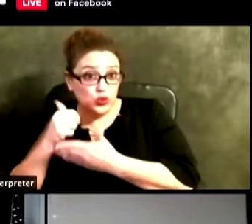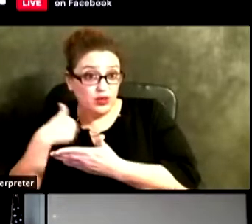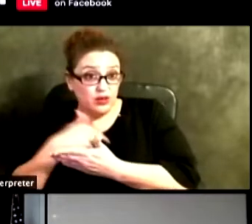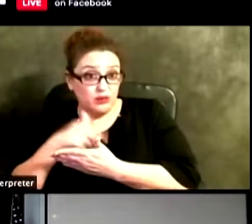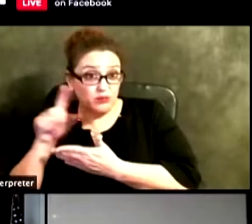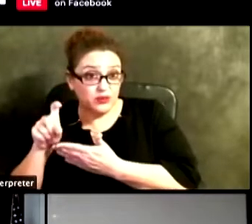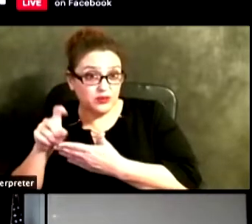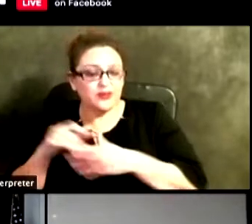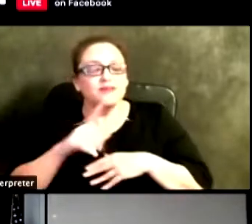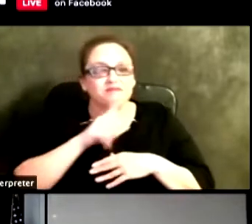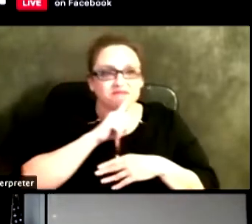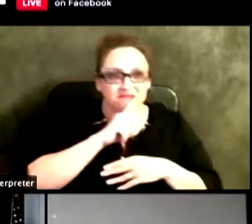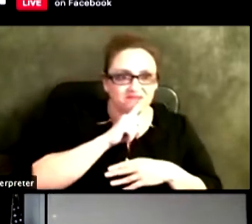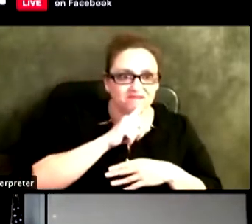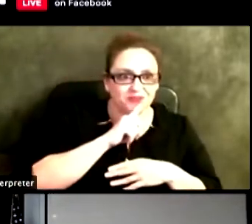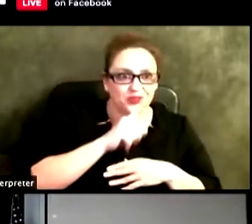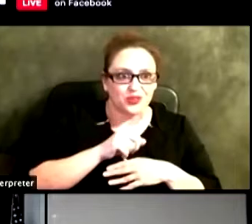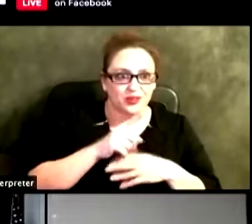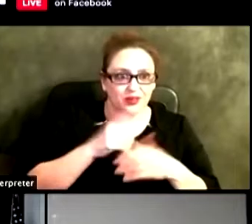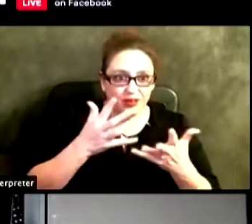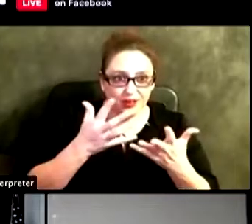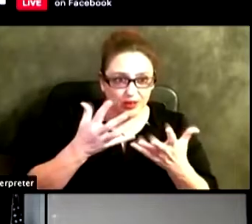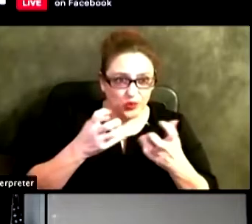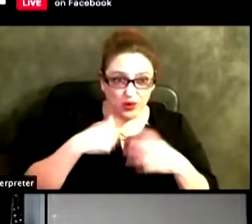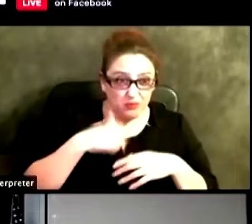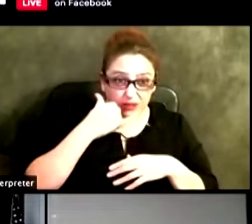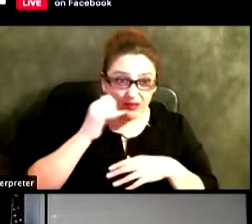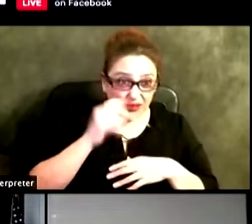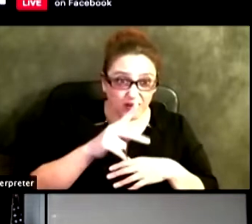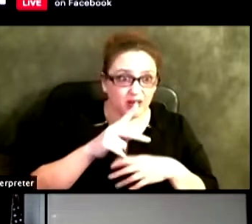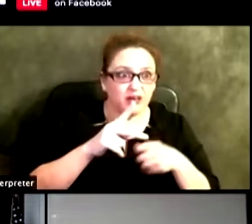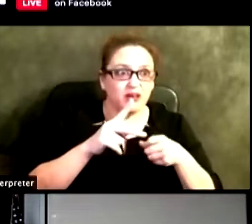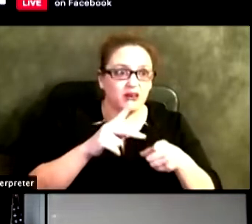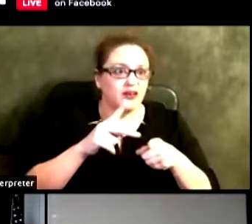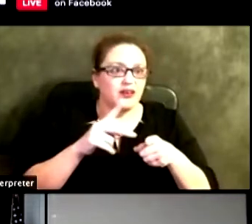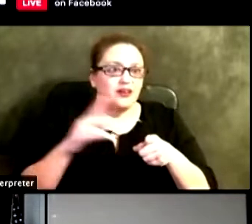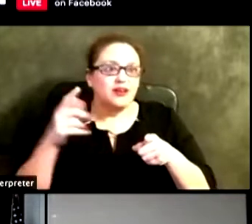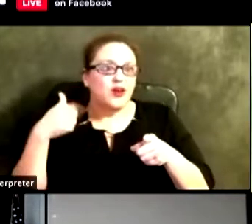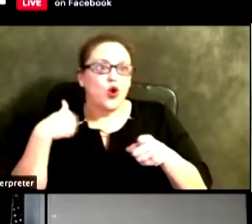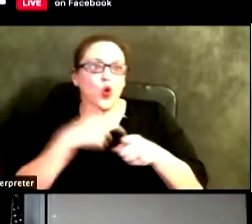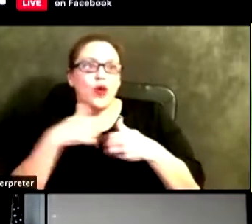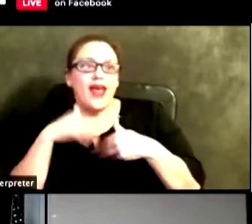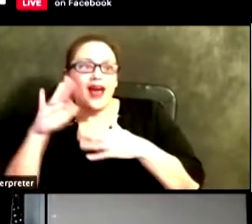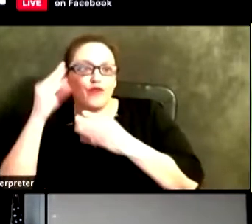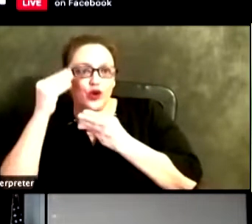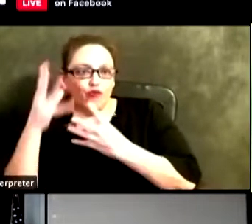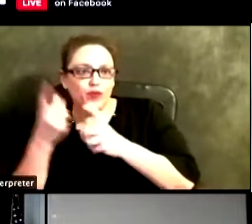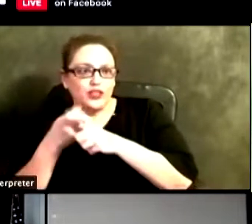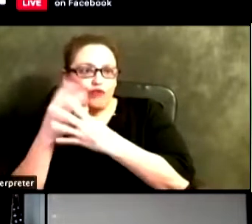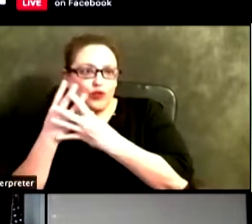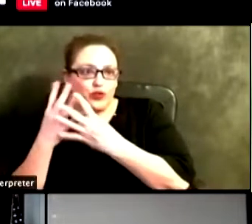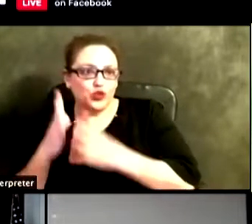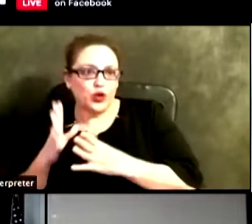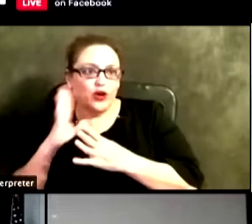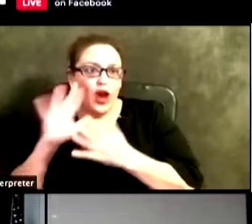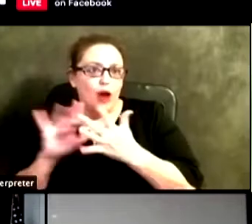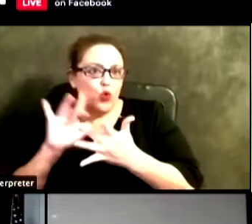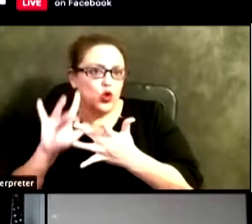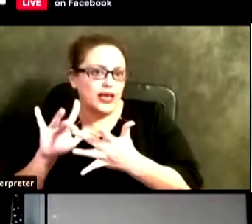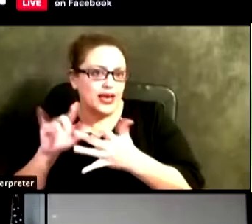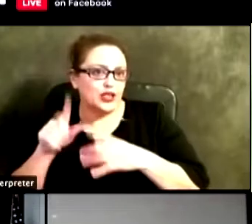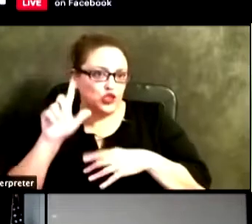we can. Sure. What do you want me to do? Call you back? Or we've got your information, and I'll be sure to connect you.